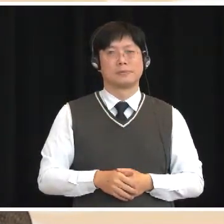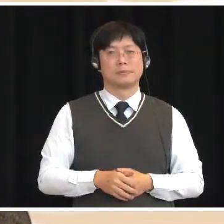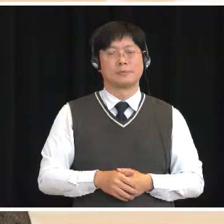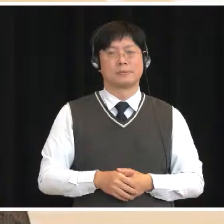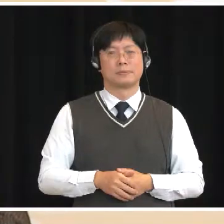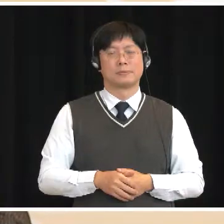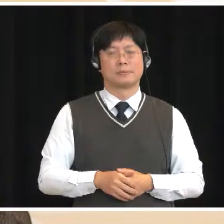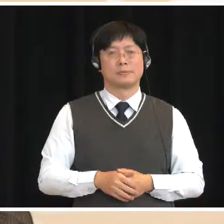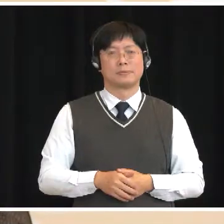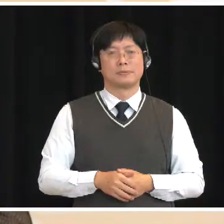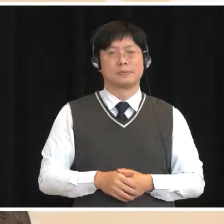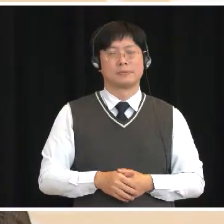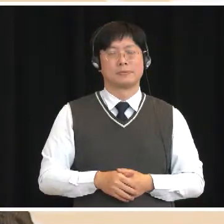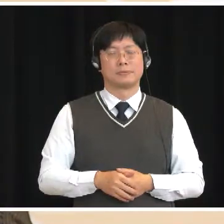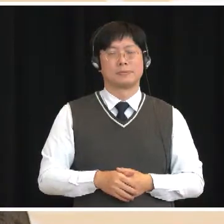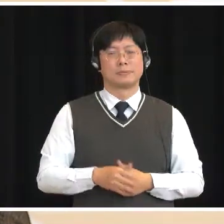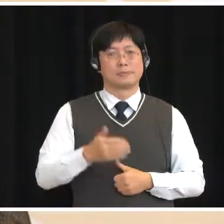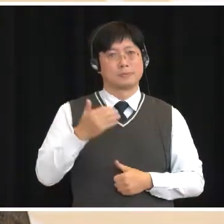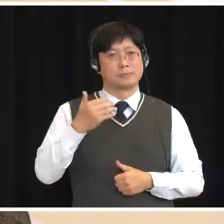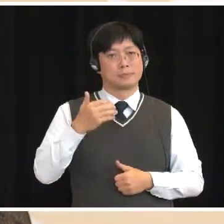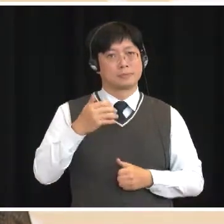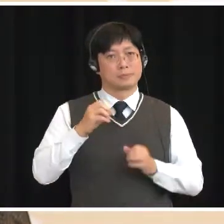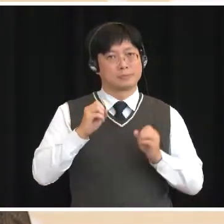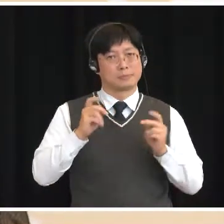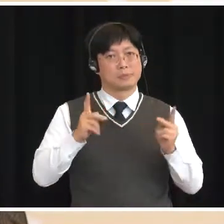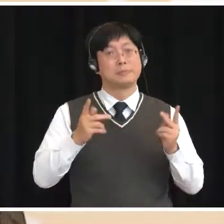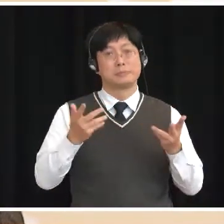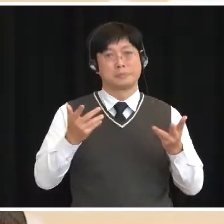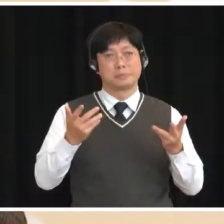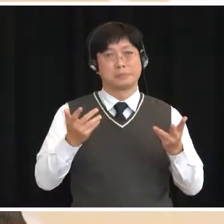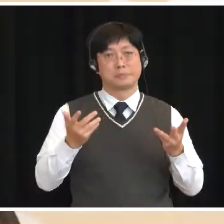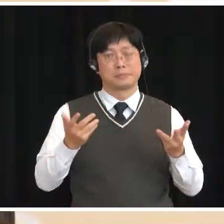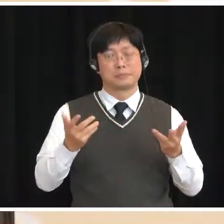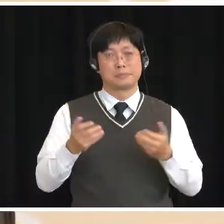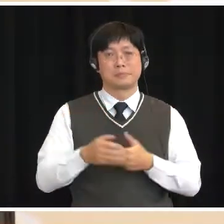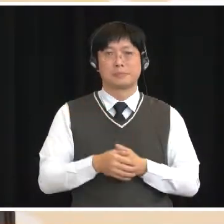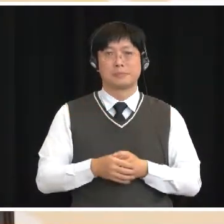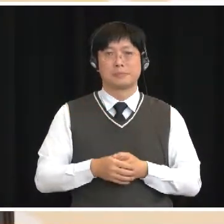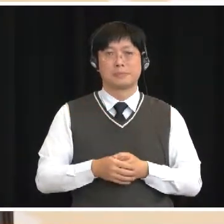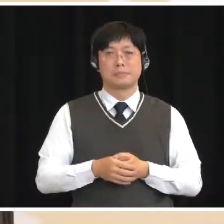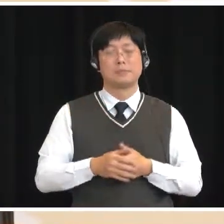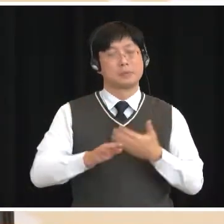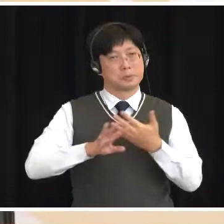2 hours to think about an answer to the follow-up questions.